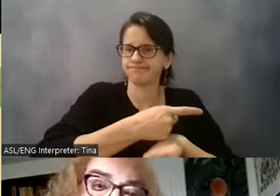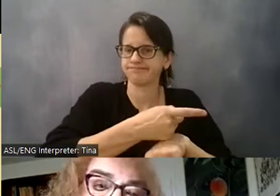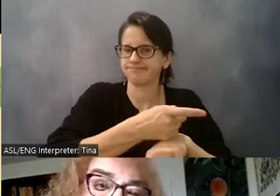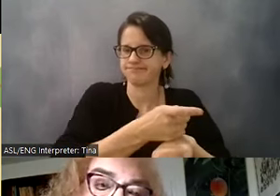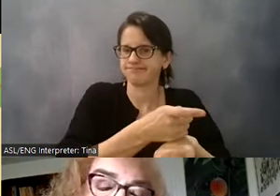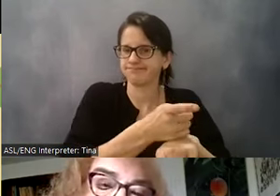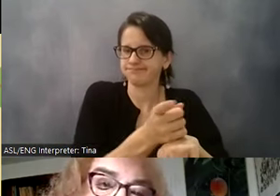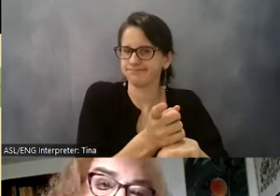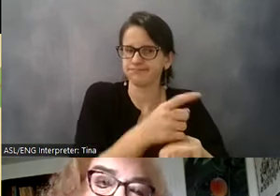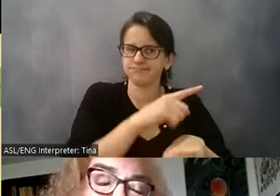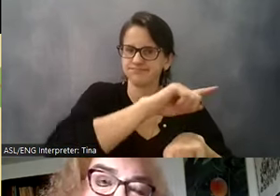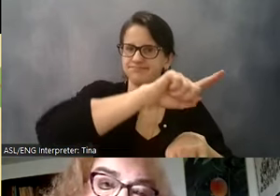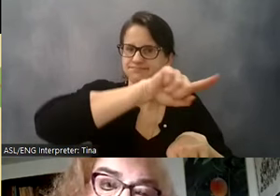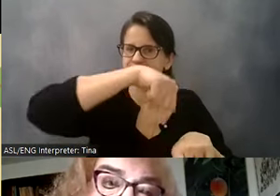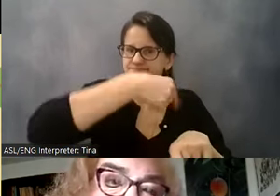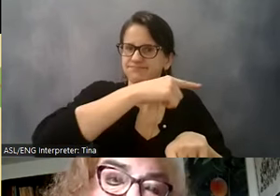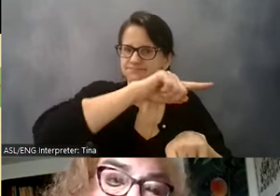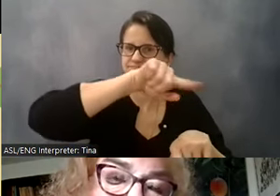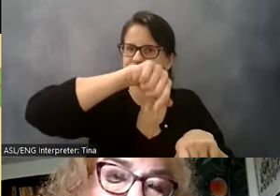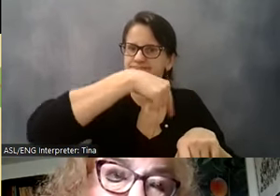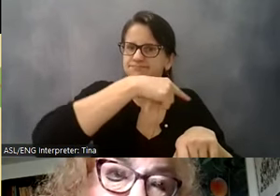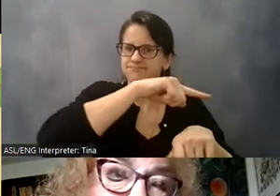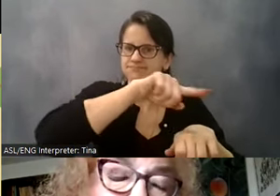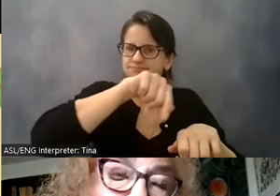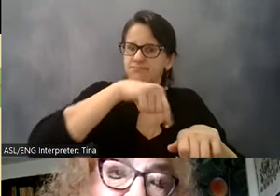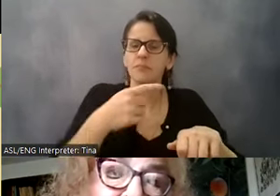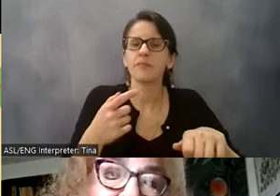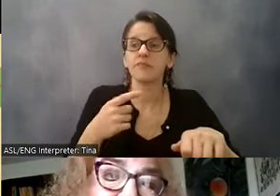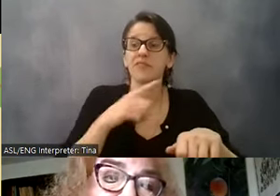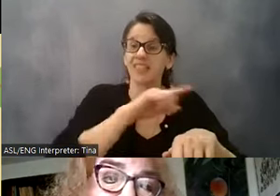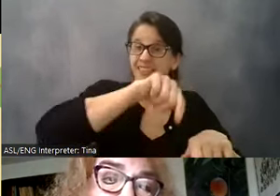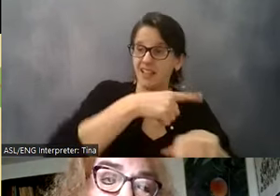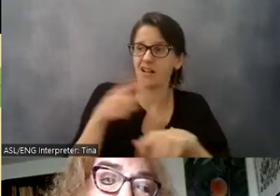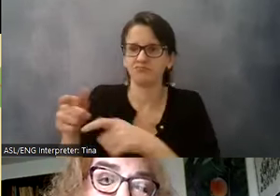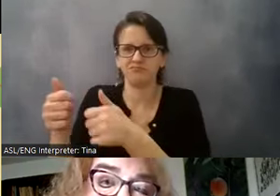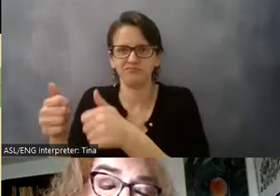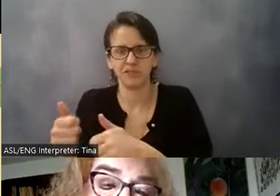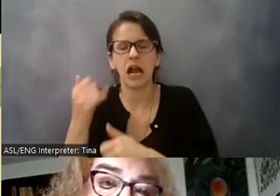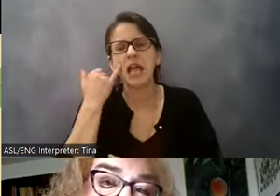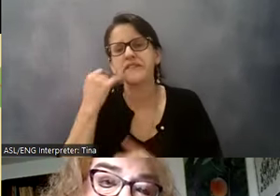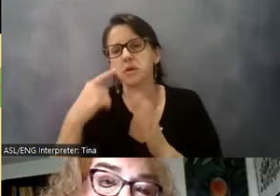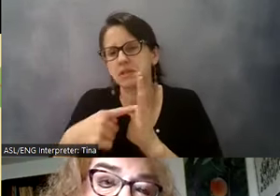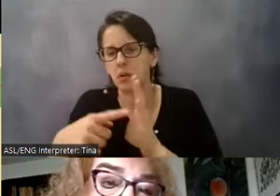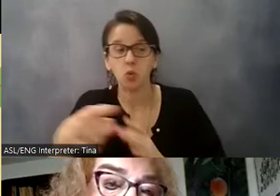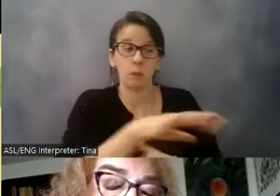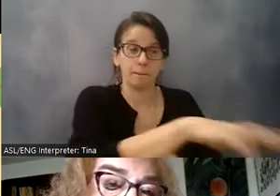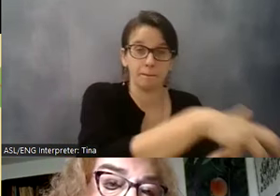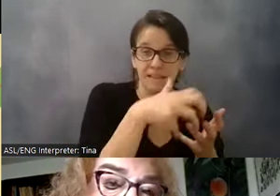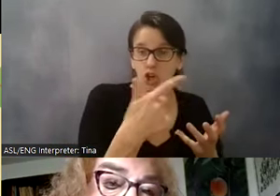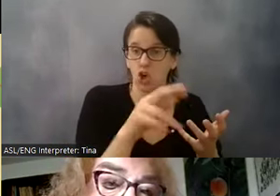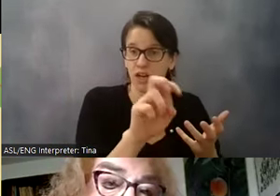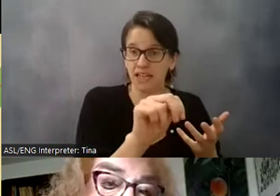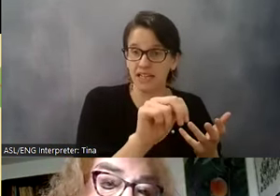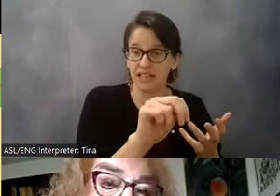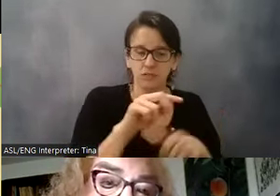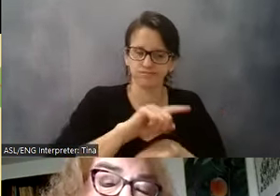it's ticking for day for it's one thing if you pick it in your garden and it ticks for an hour. It's something very different